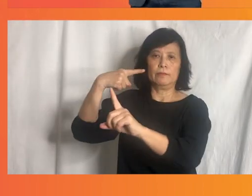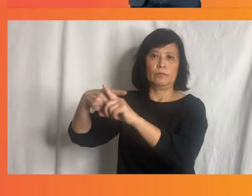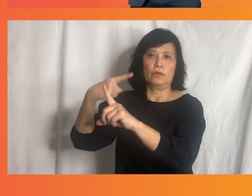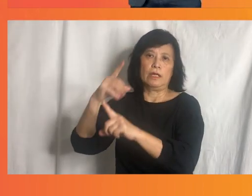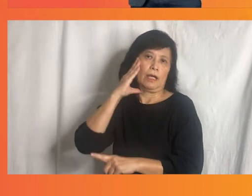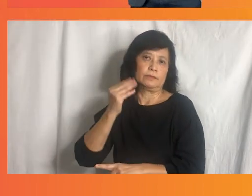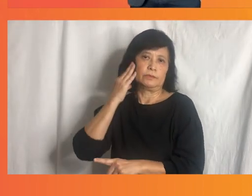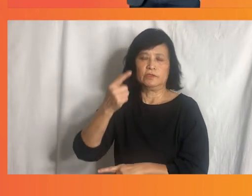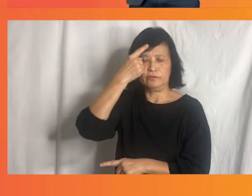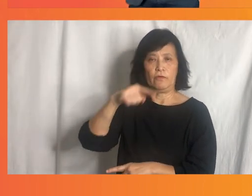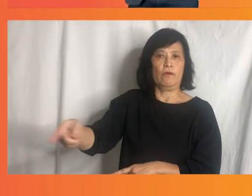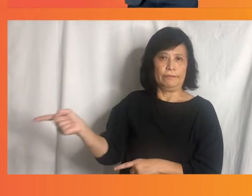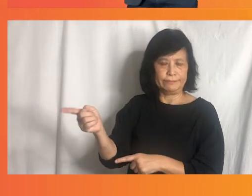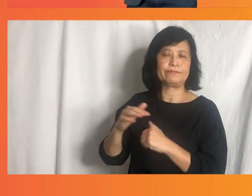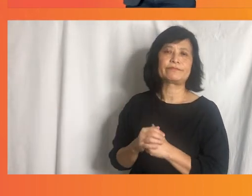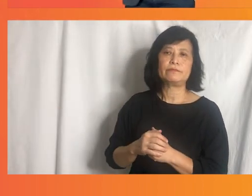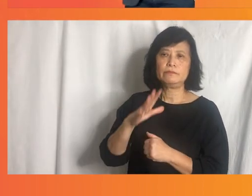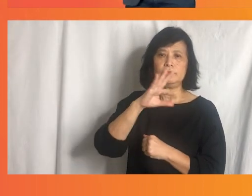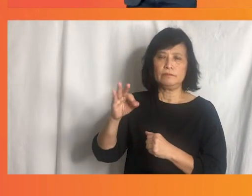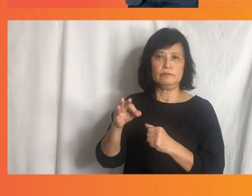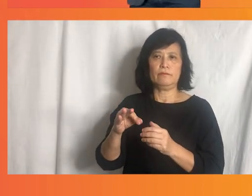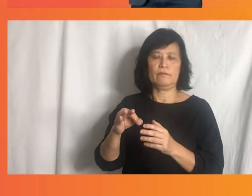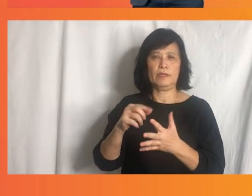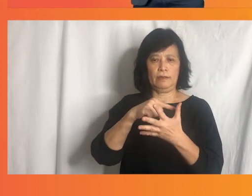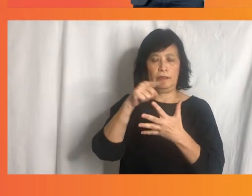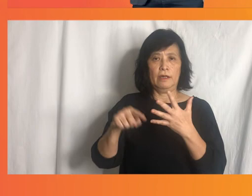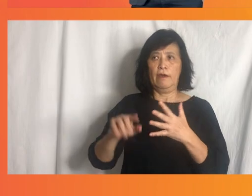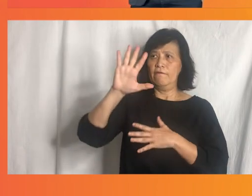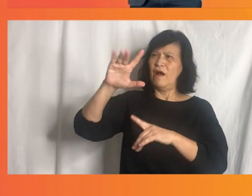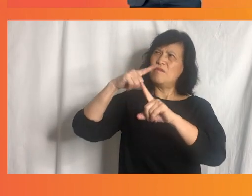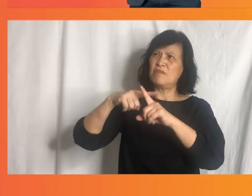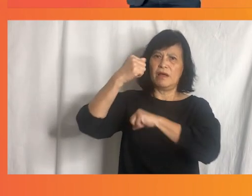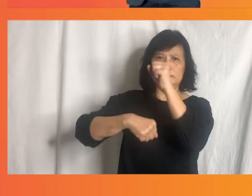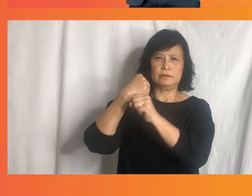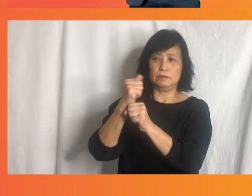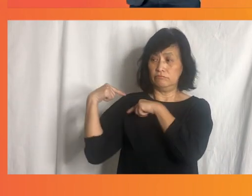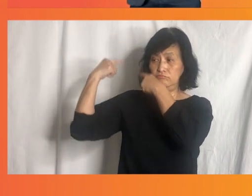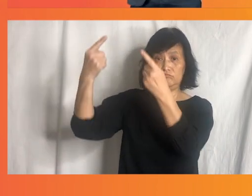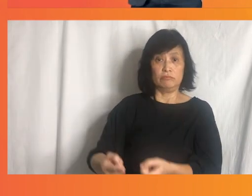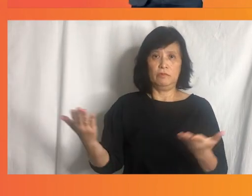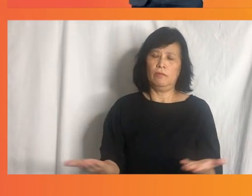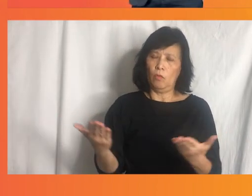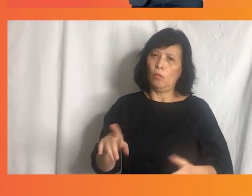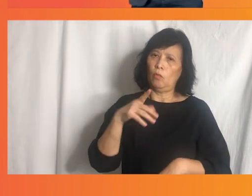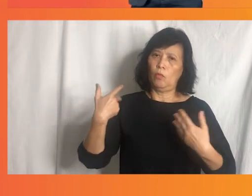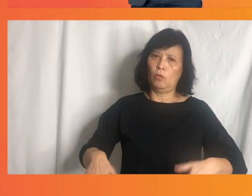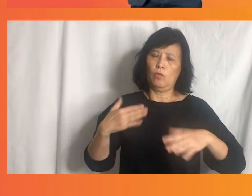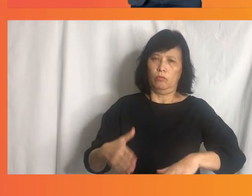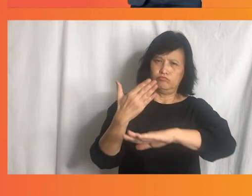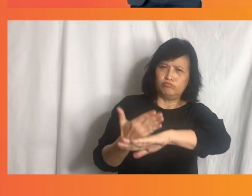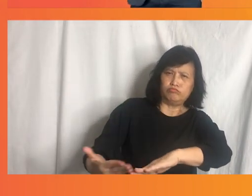them. Now, overall, in the 5+ years that Sam has been with us, he has made huge, significant